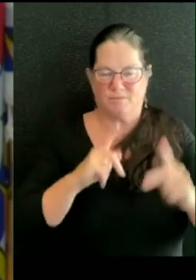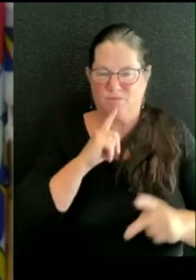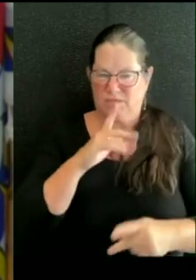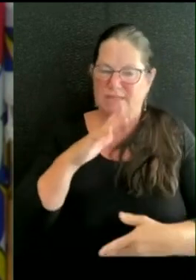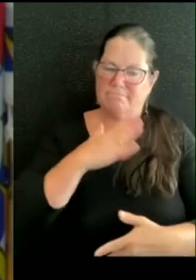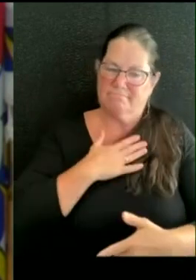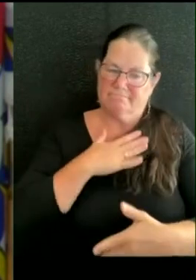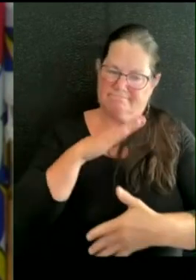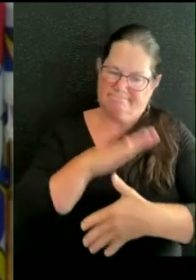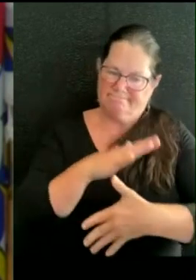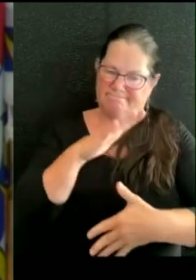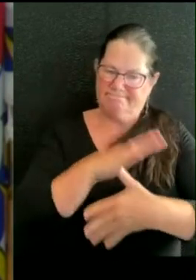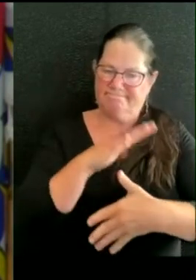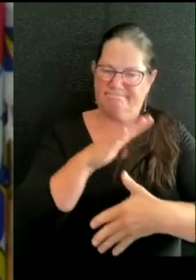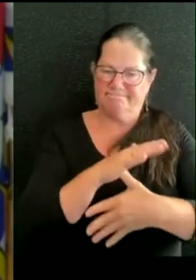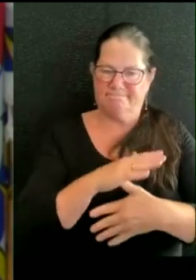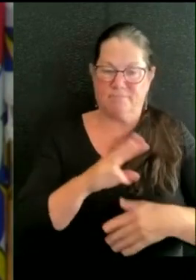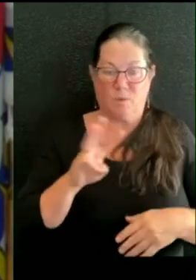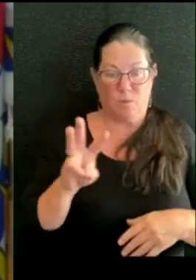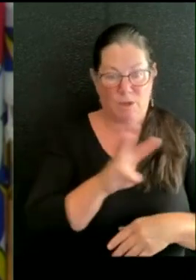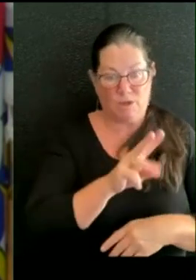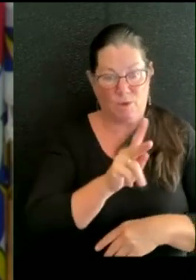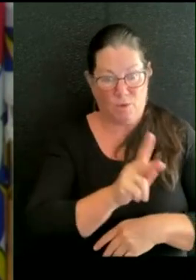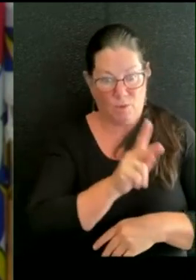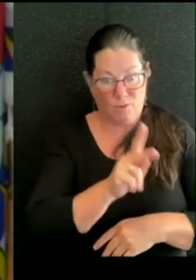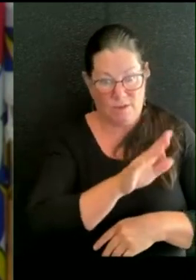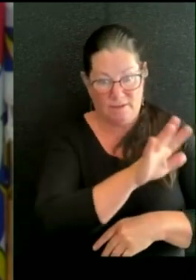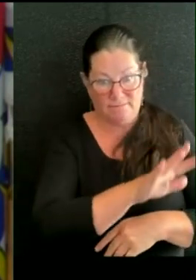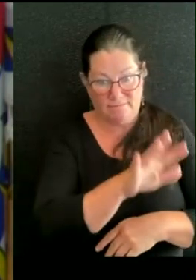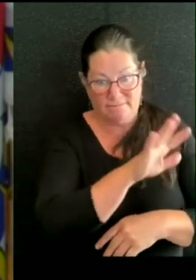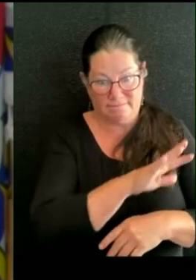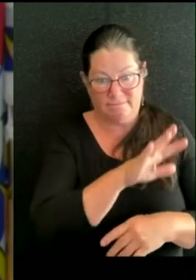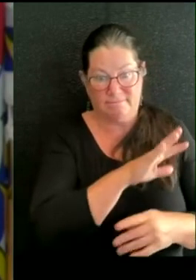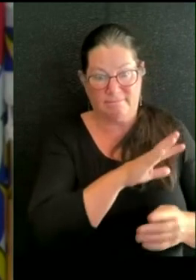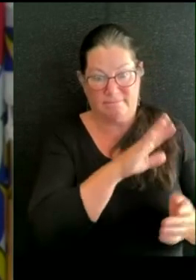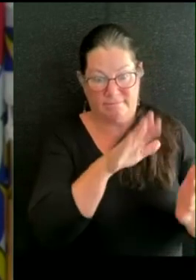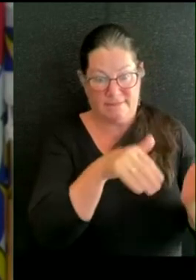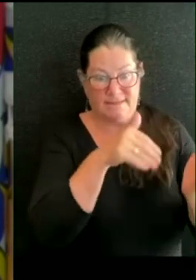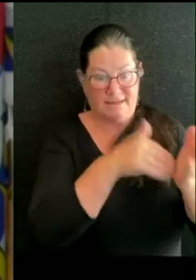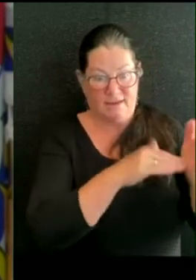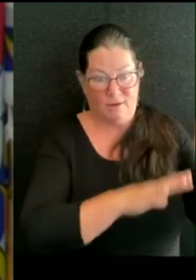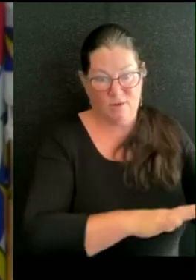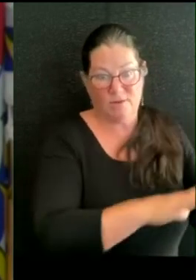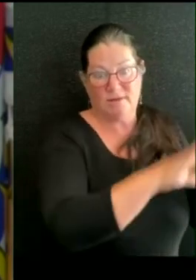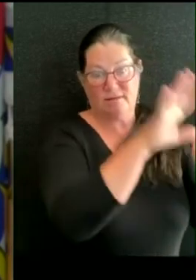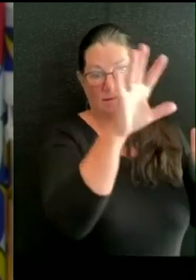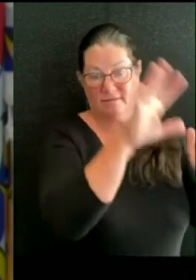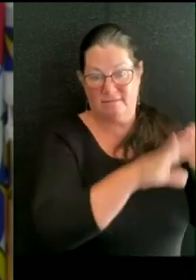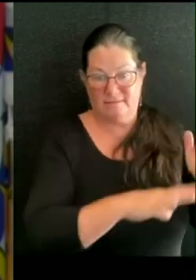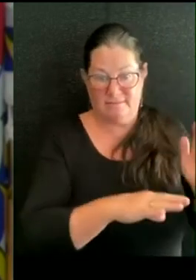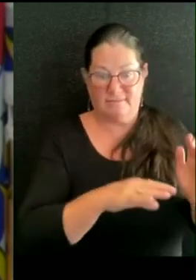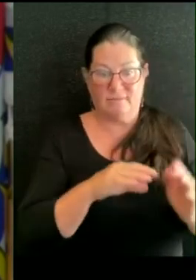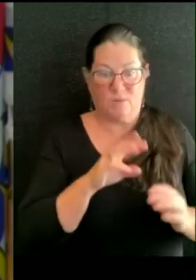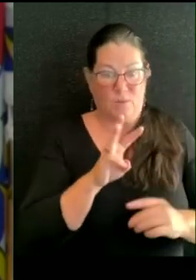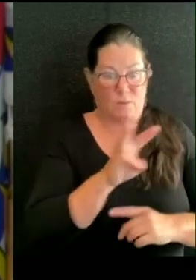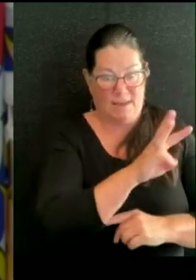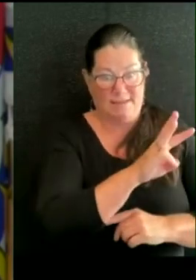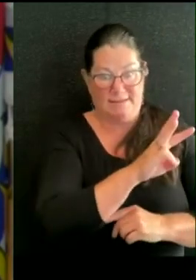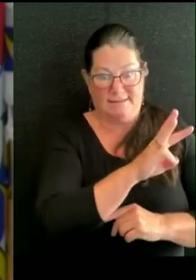West Kelowna and the regional district of the Central Okanagan Electoral Area West, still